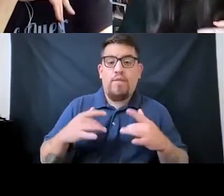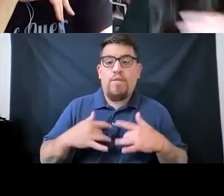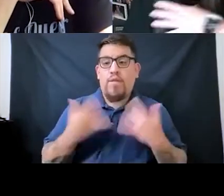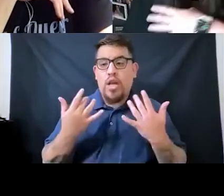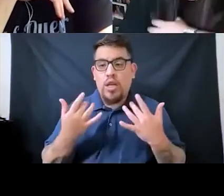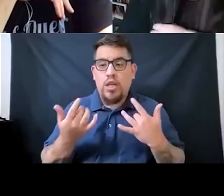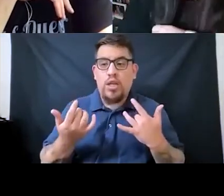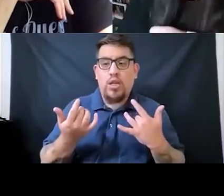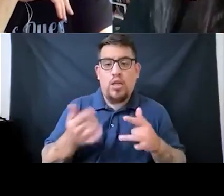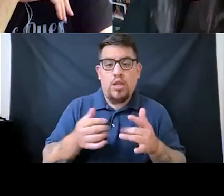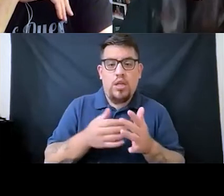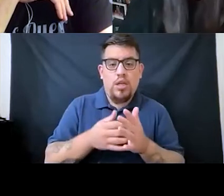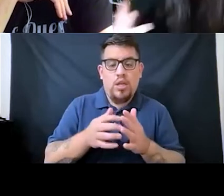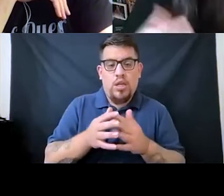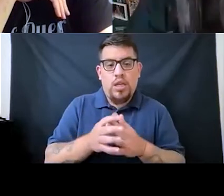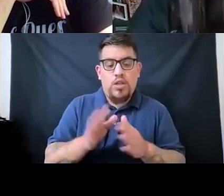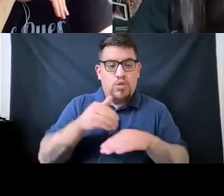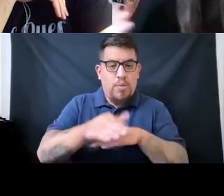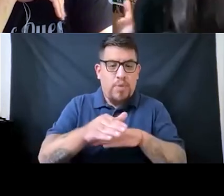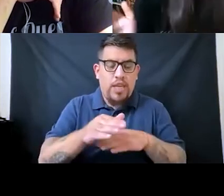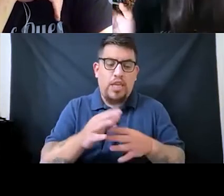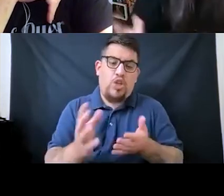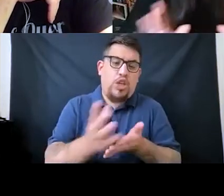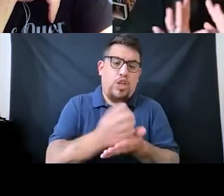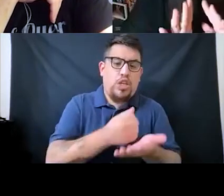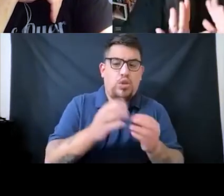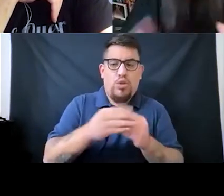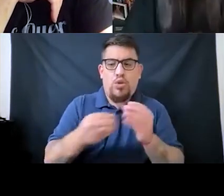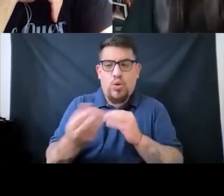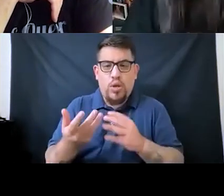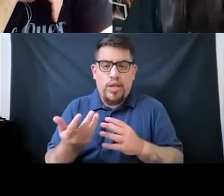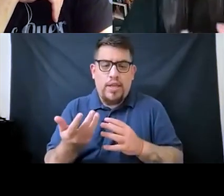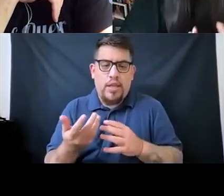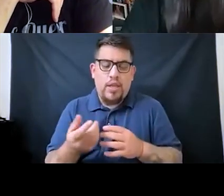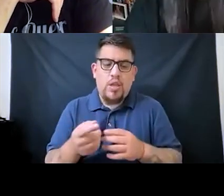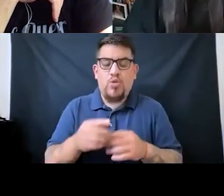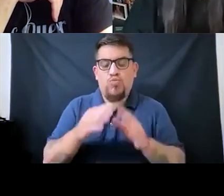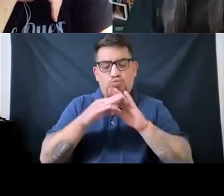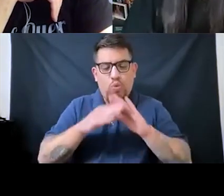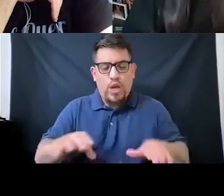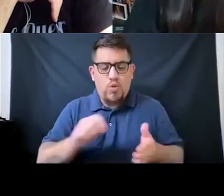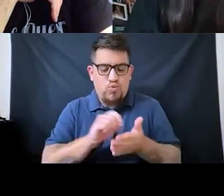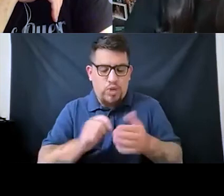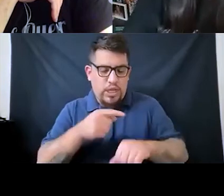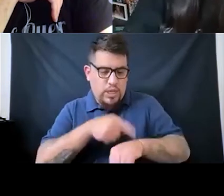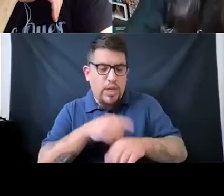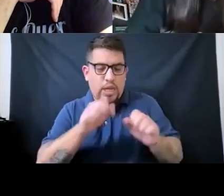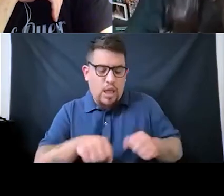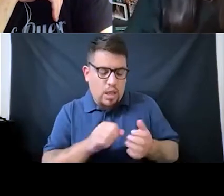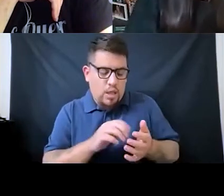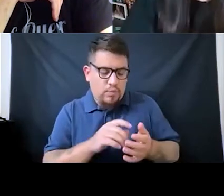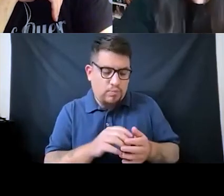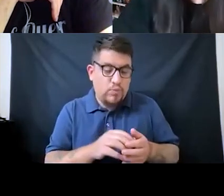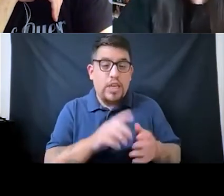interested in submitting to the anthology could kind of come in. It was kind of like a quiet writing time where we would write, but they could also, you know, speak up and